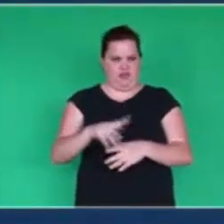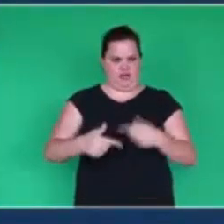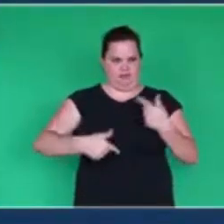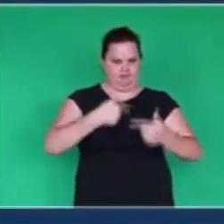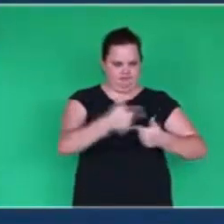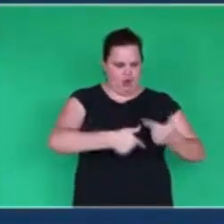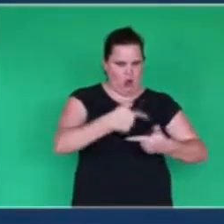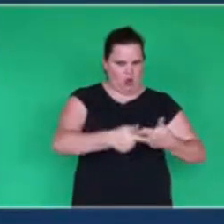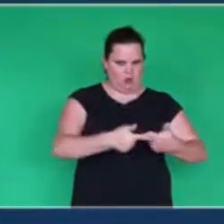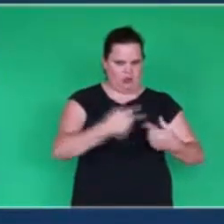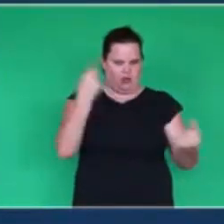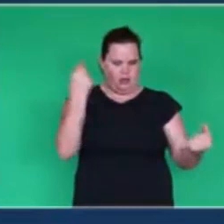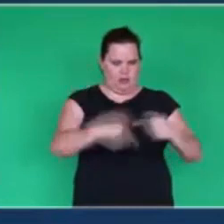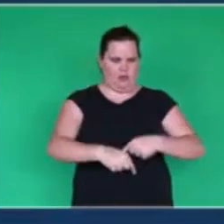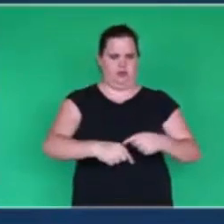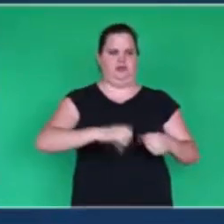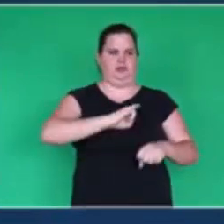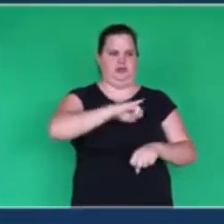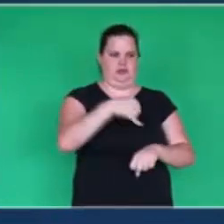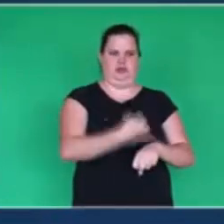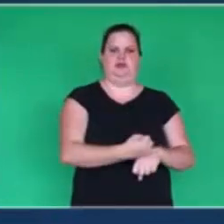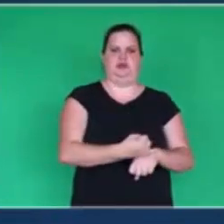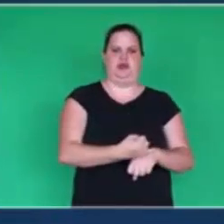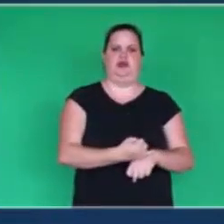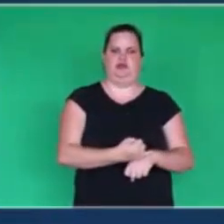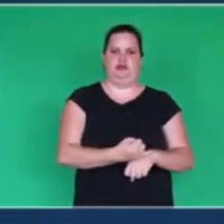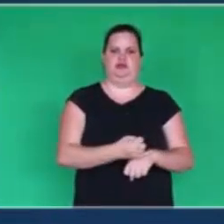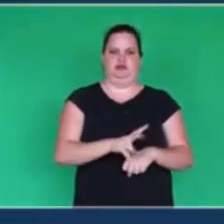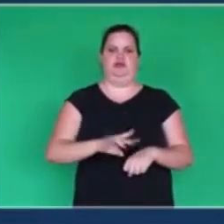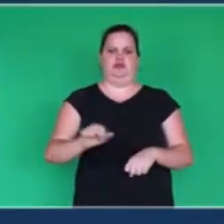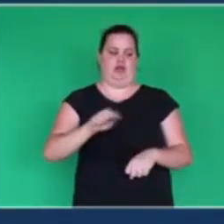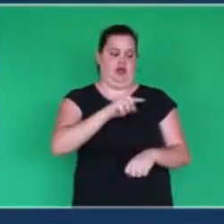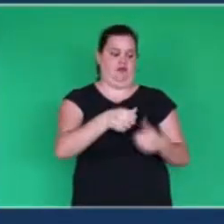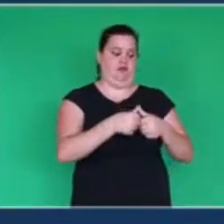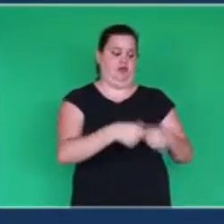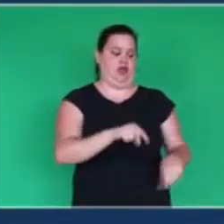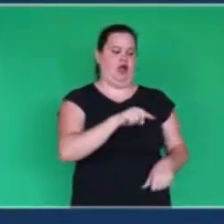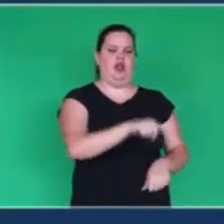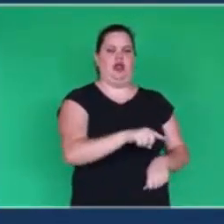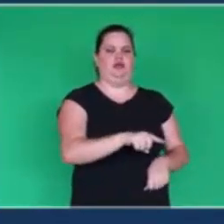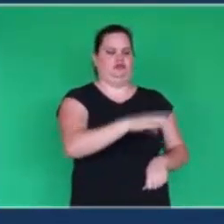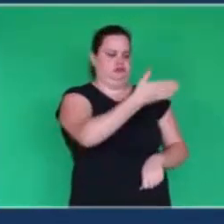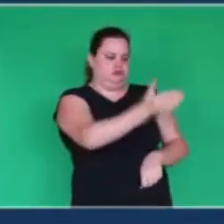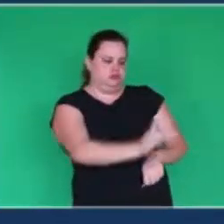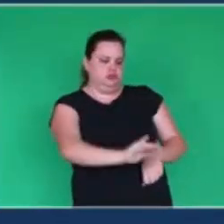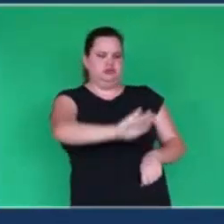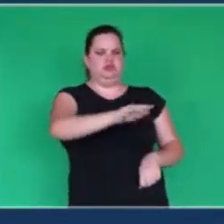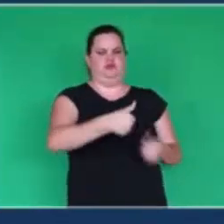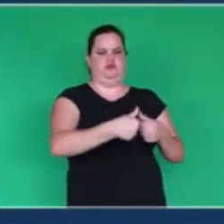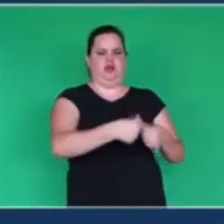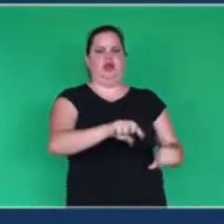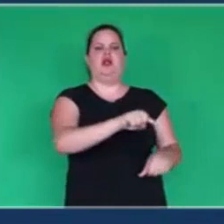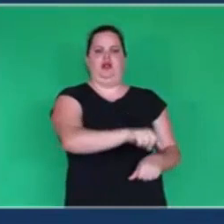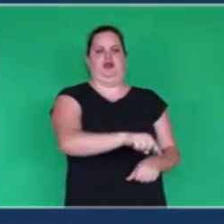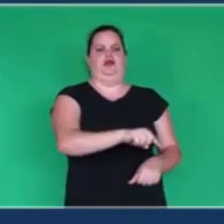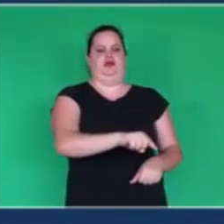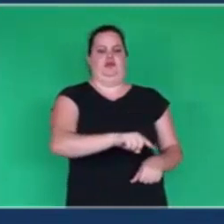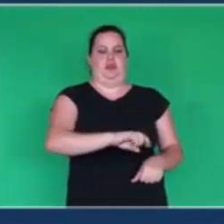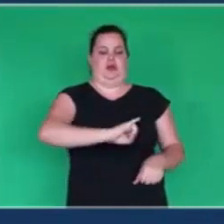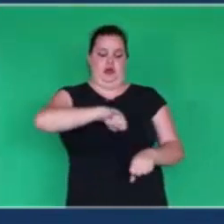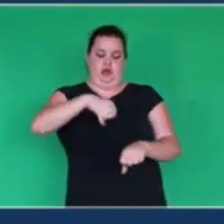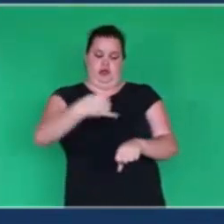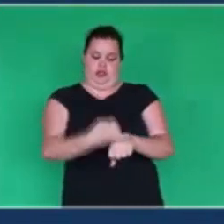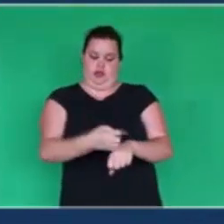But the prophetic project is that Jerusalem will be administrated for 1,000 years with the